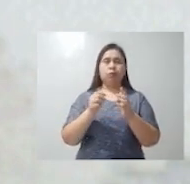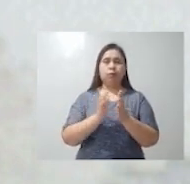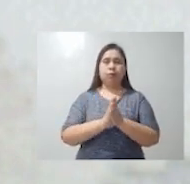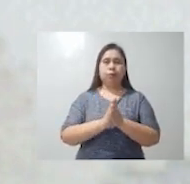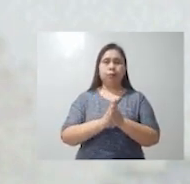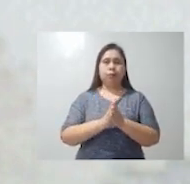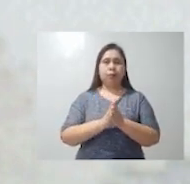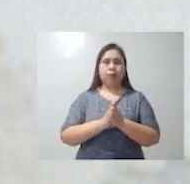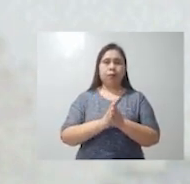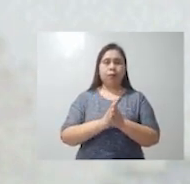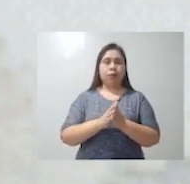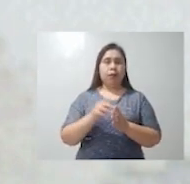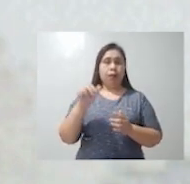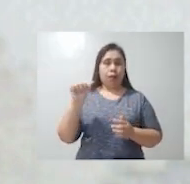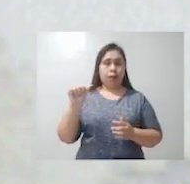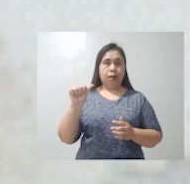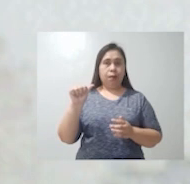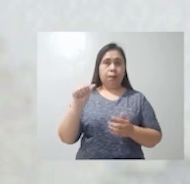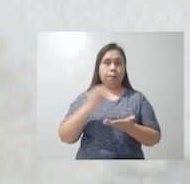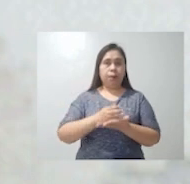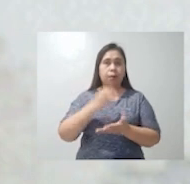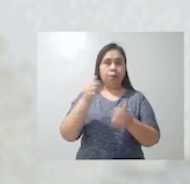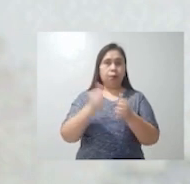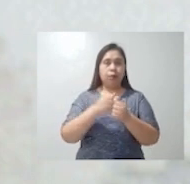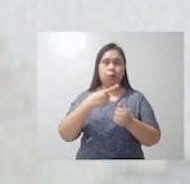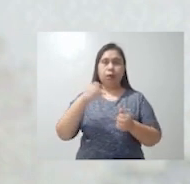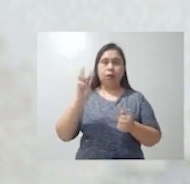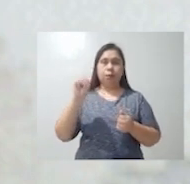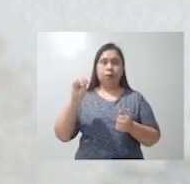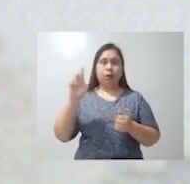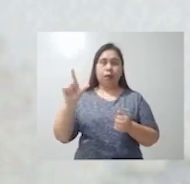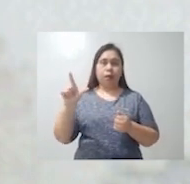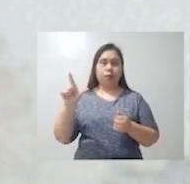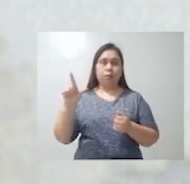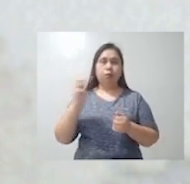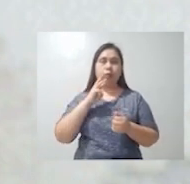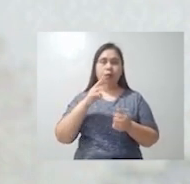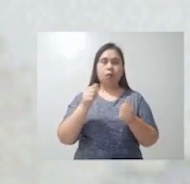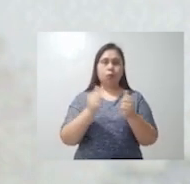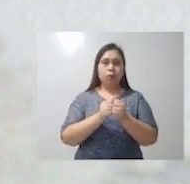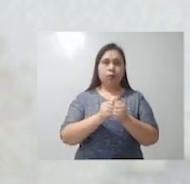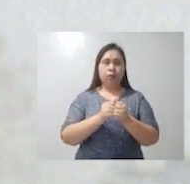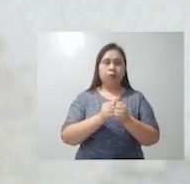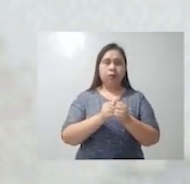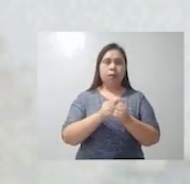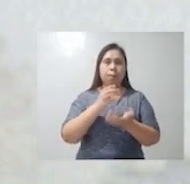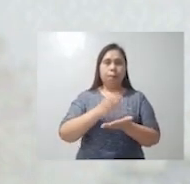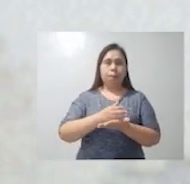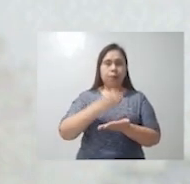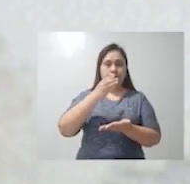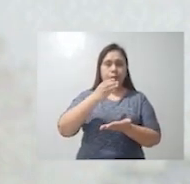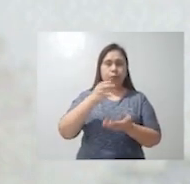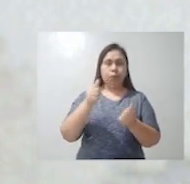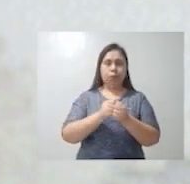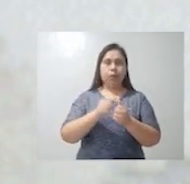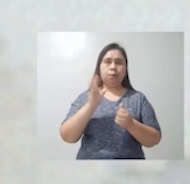A. A beaker with 100 ml of water. B. A beaker with 50 ml of